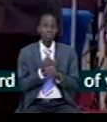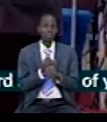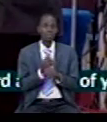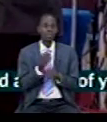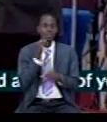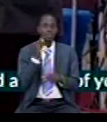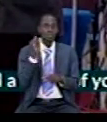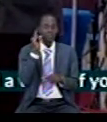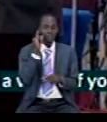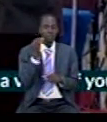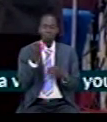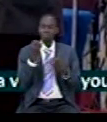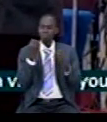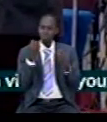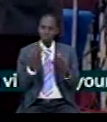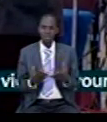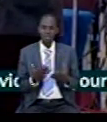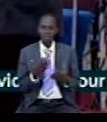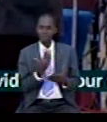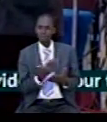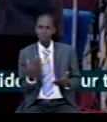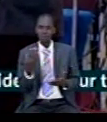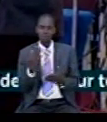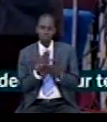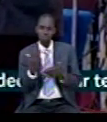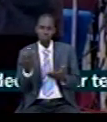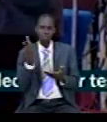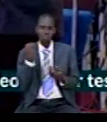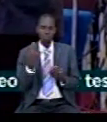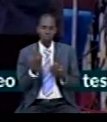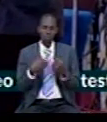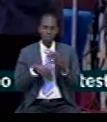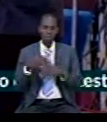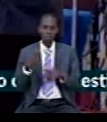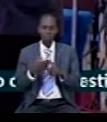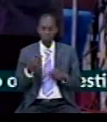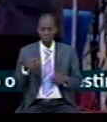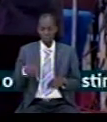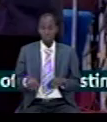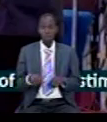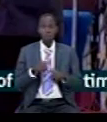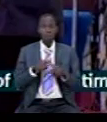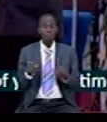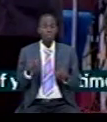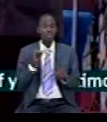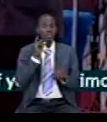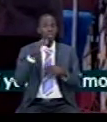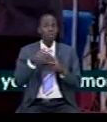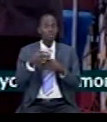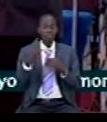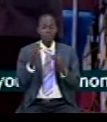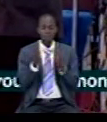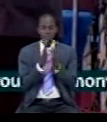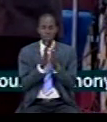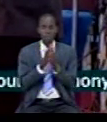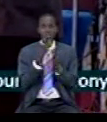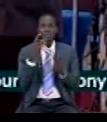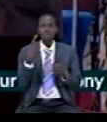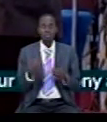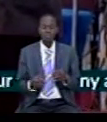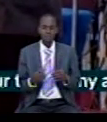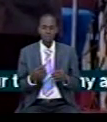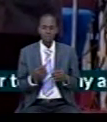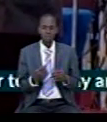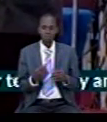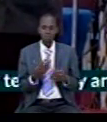of pus was coming out from the leg, but yesterday after the prayers, the draining of pus dried